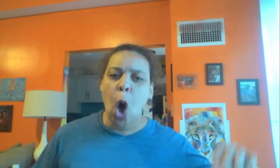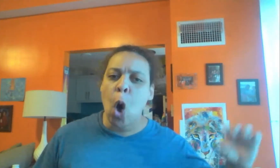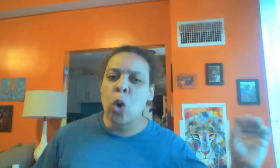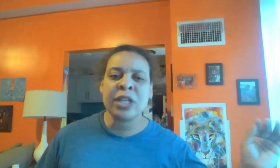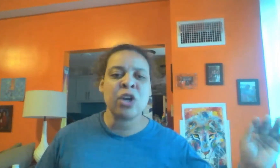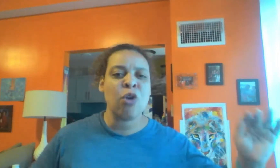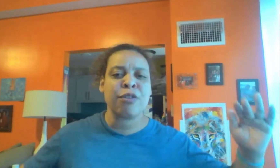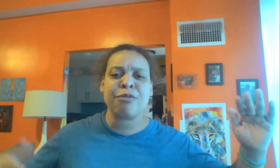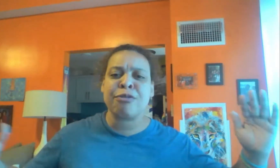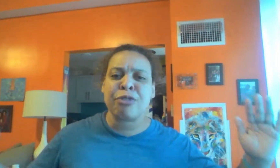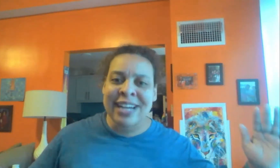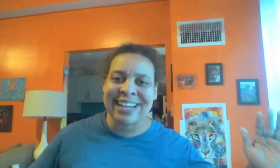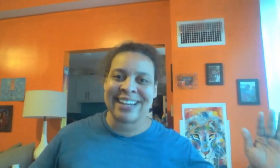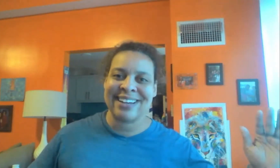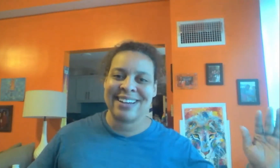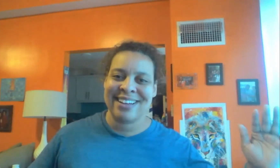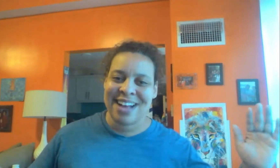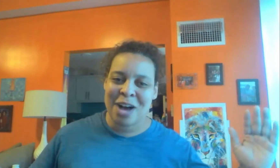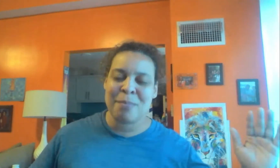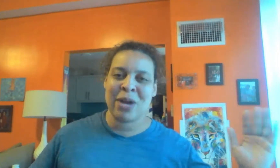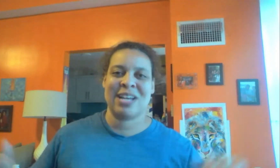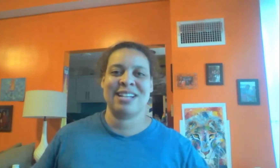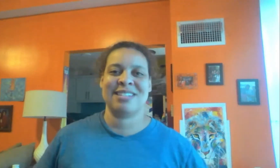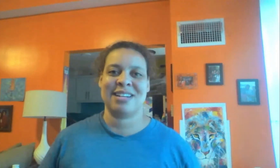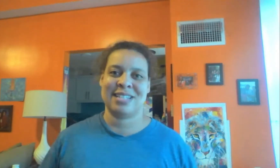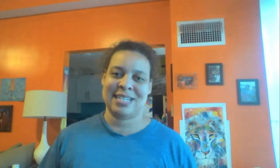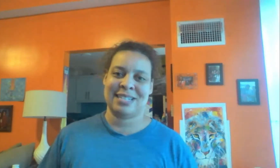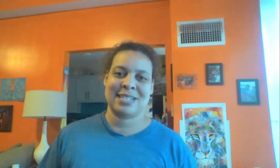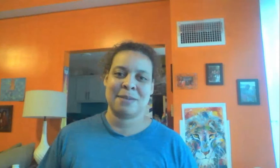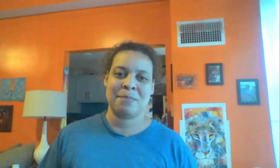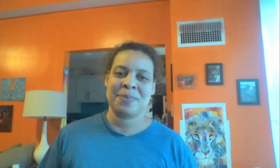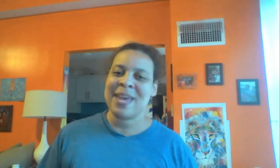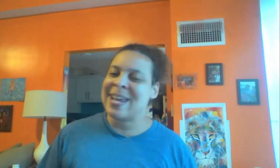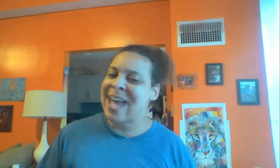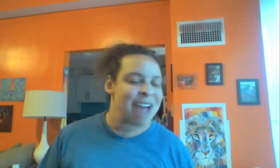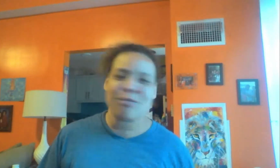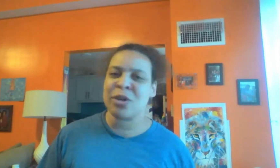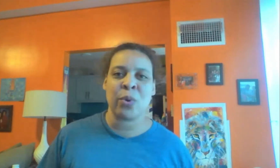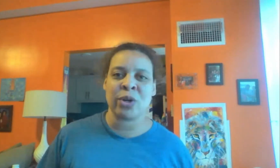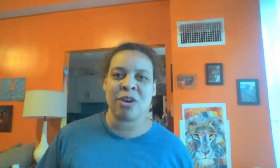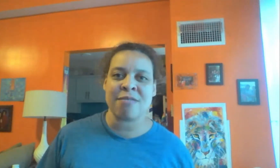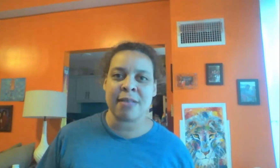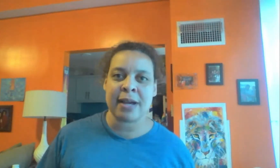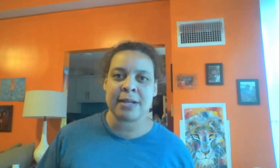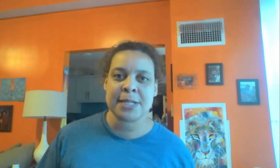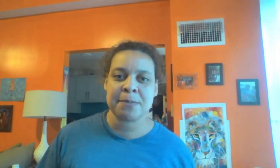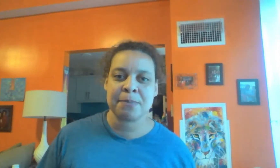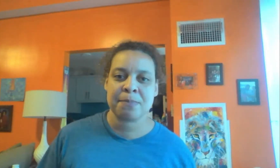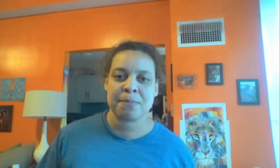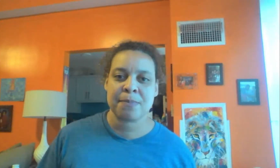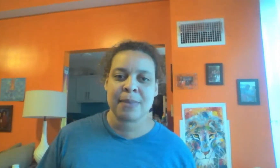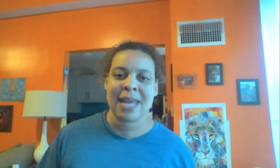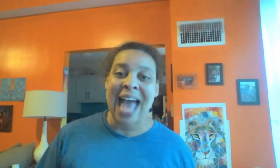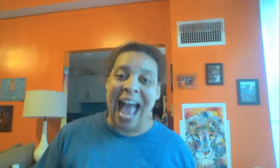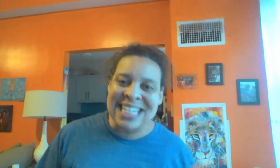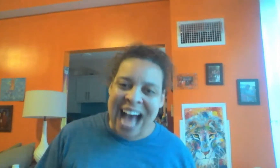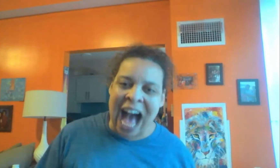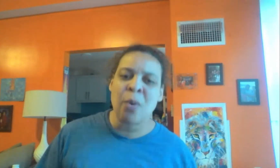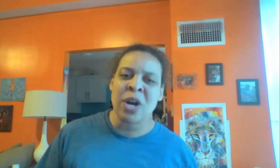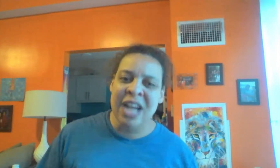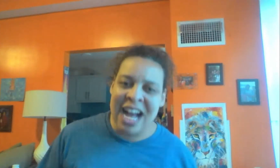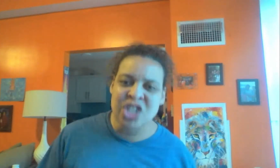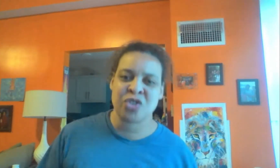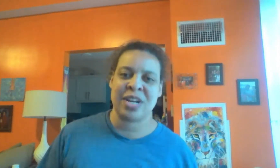floats only over free American citizens in every quarter of the land,